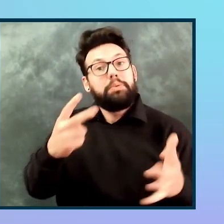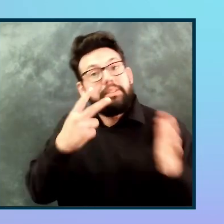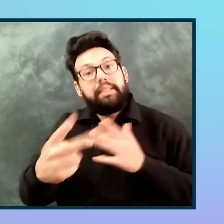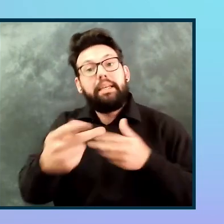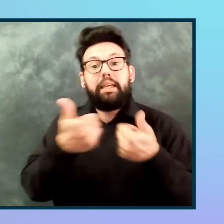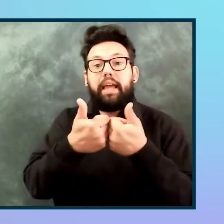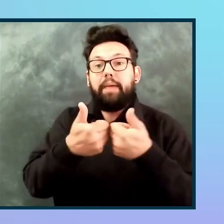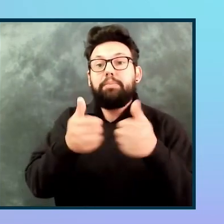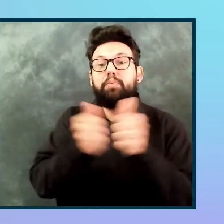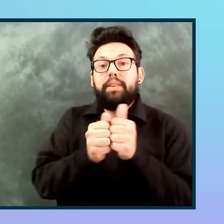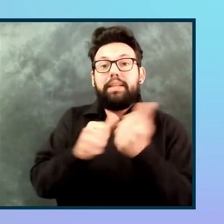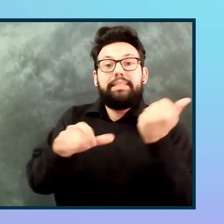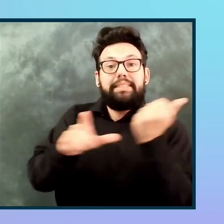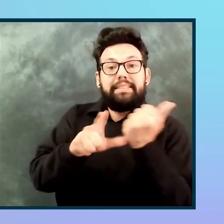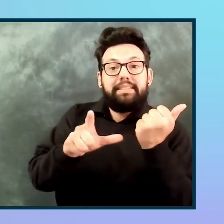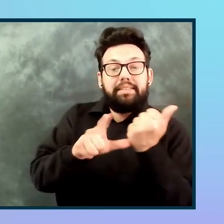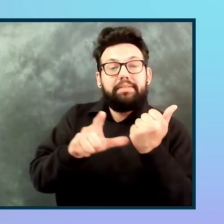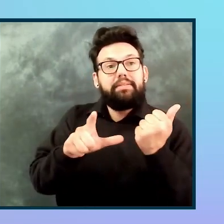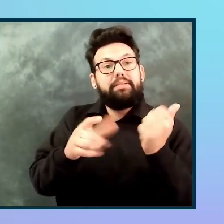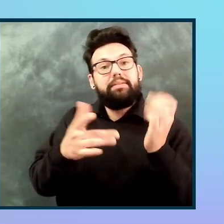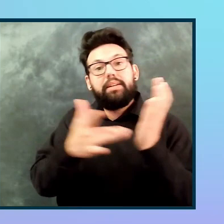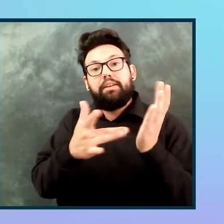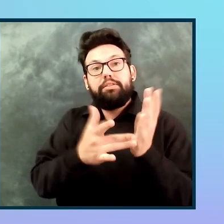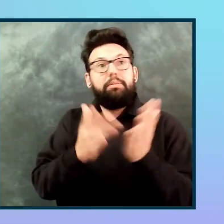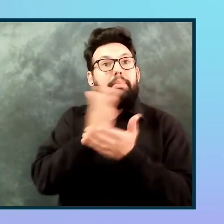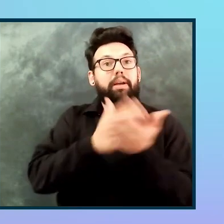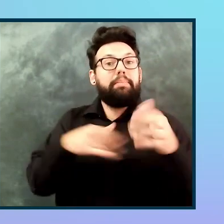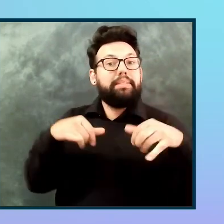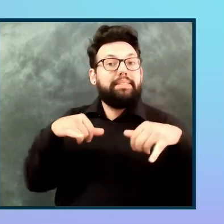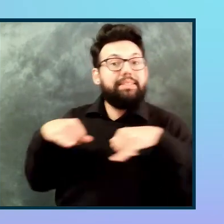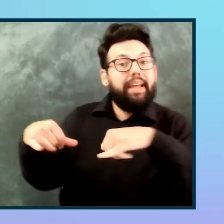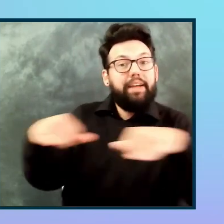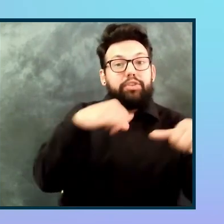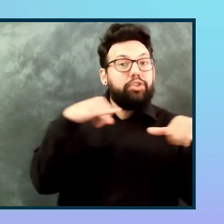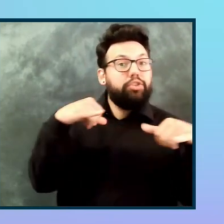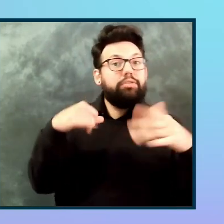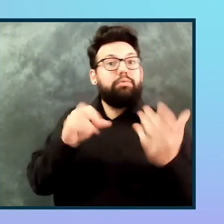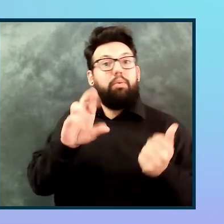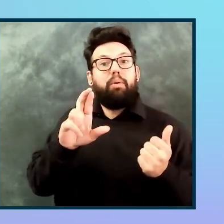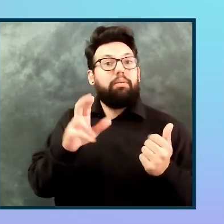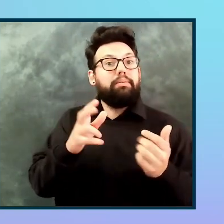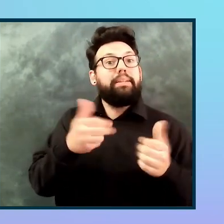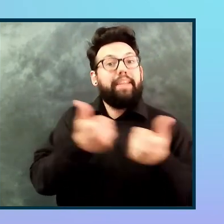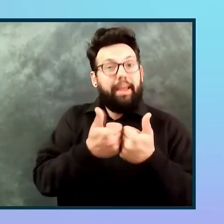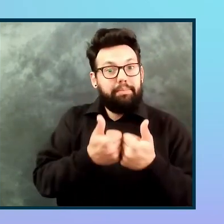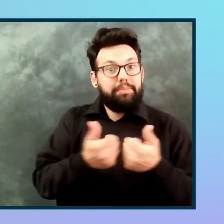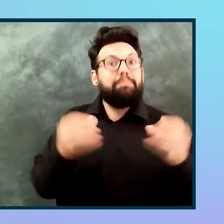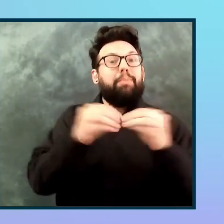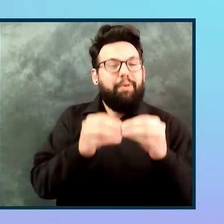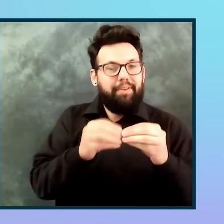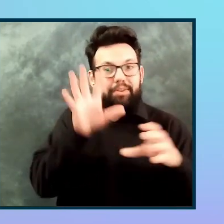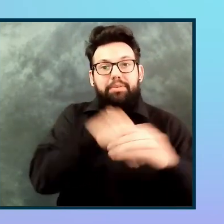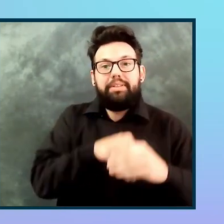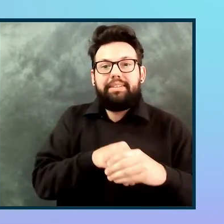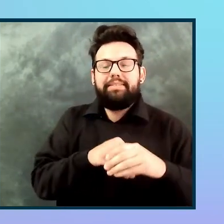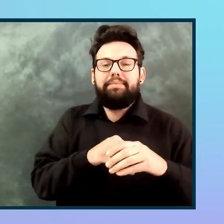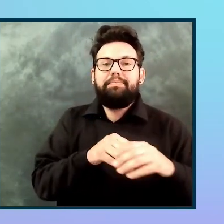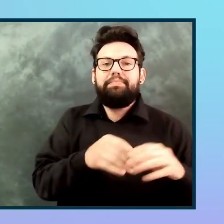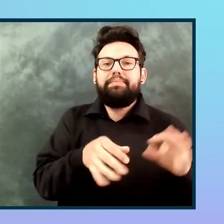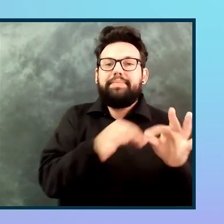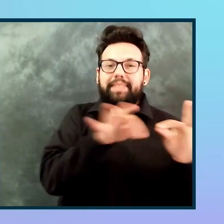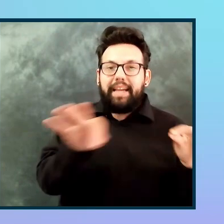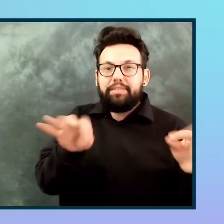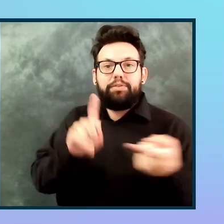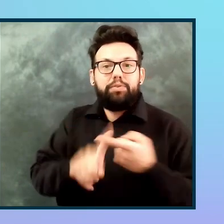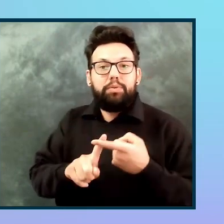standard, or including even more assistive technology, for example, like text-to-speech or something like that? Absolutely. I